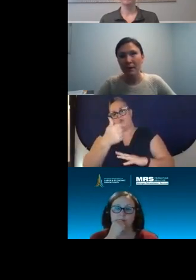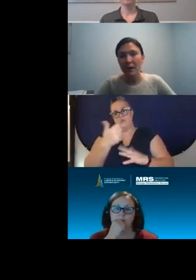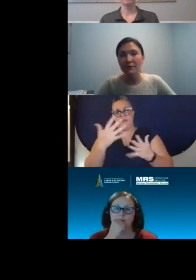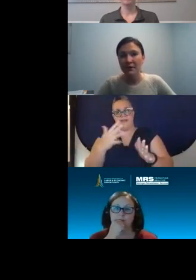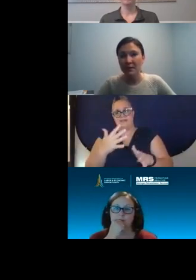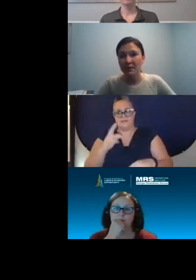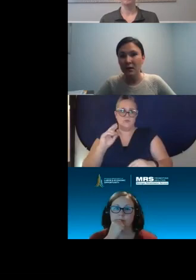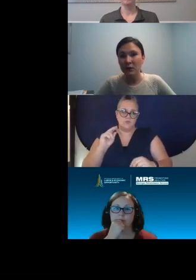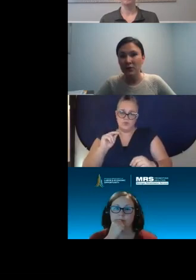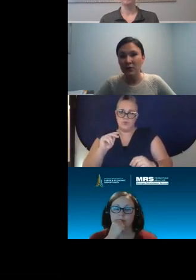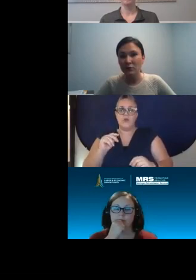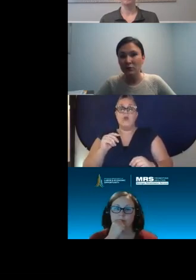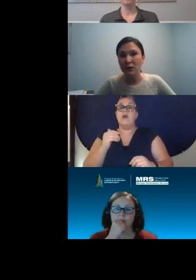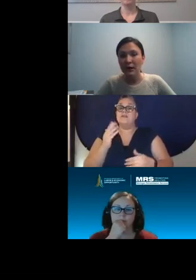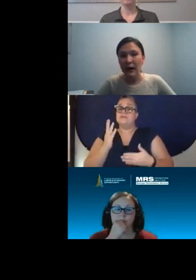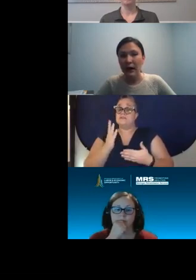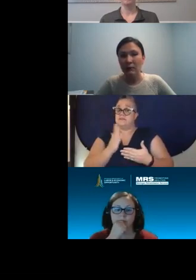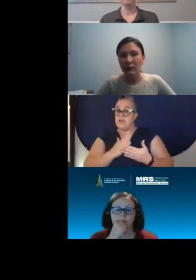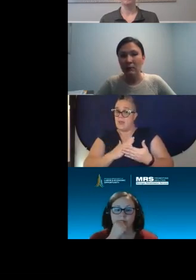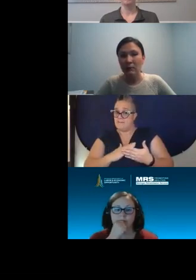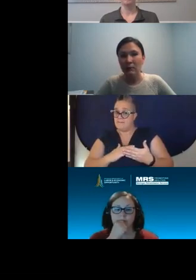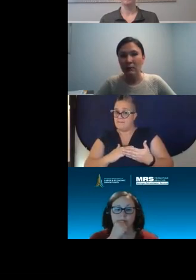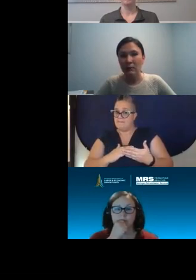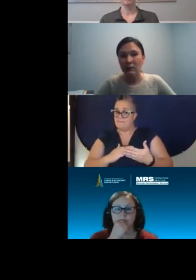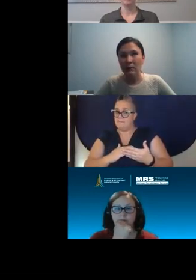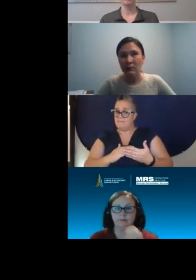certain offenses that we do